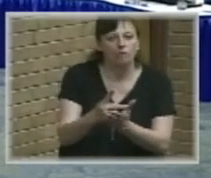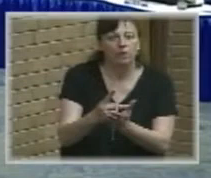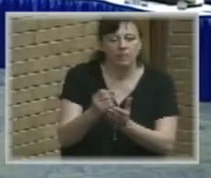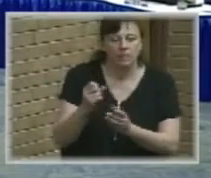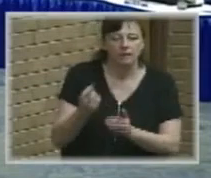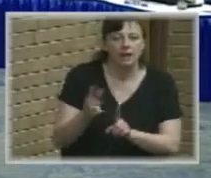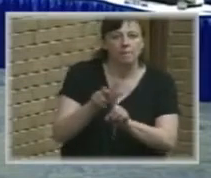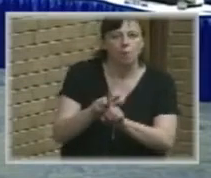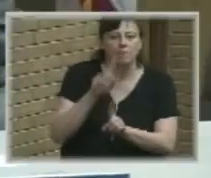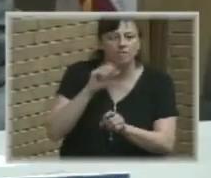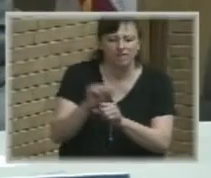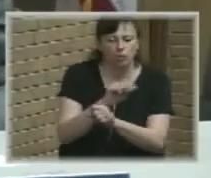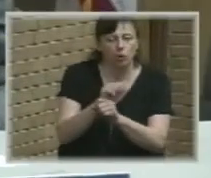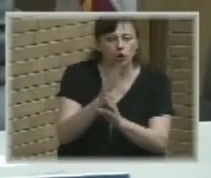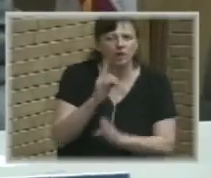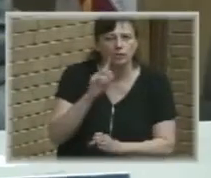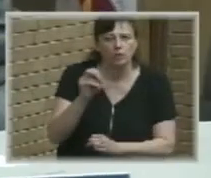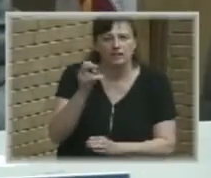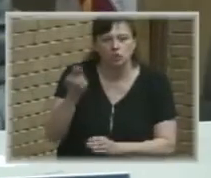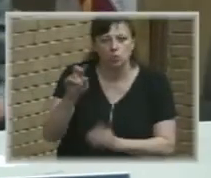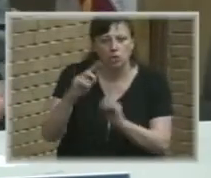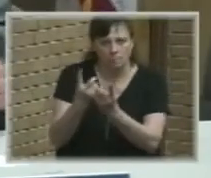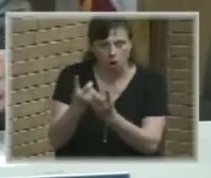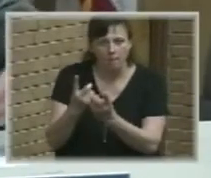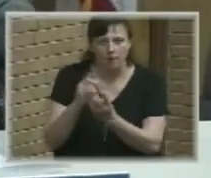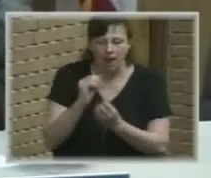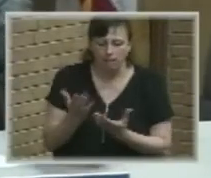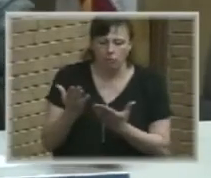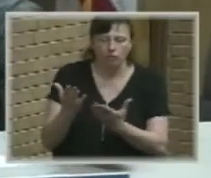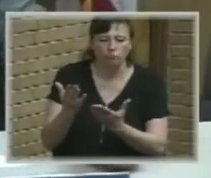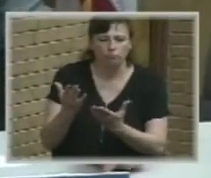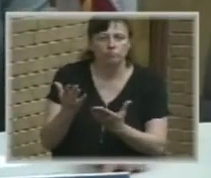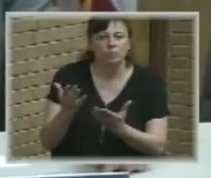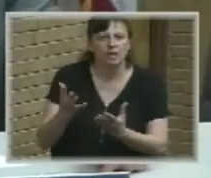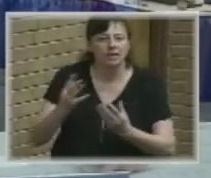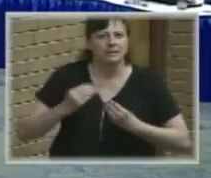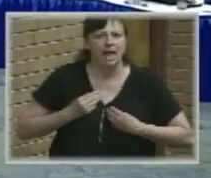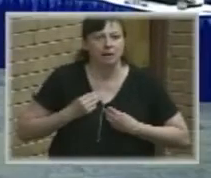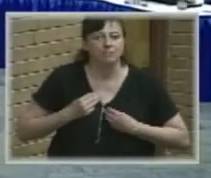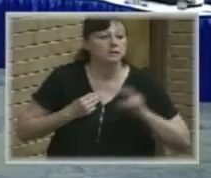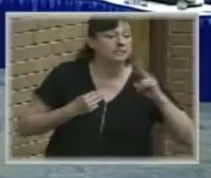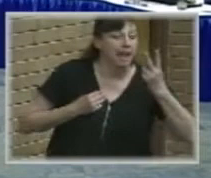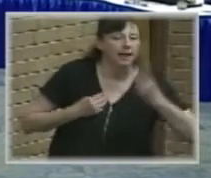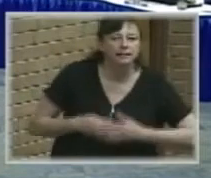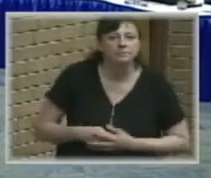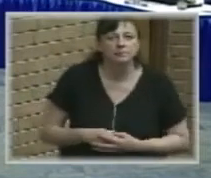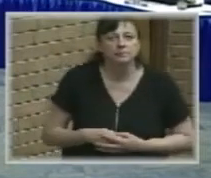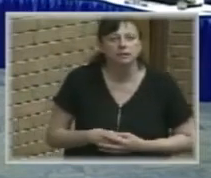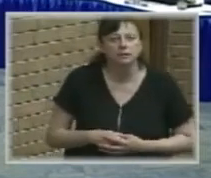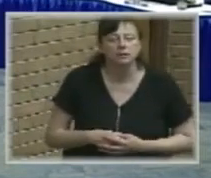appointment of a laborer to the sewer department. I move that we adopt the resolution before us. Second.